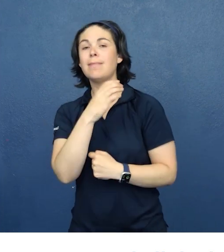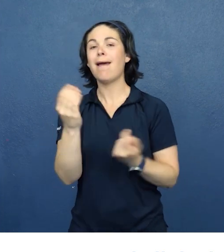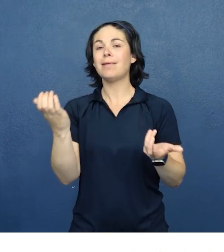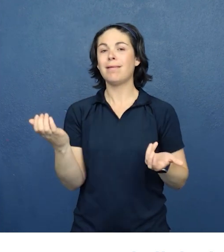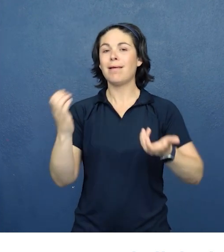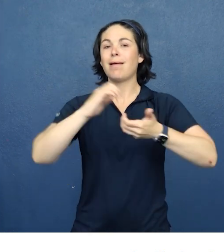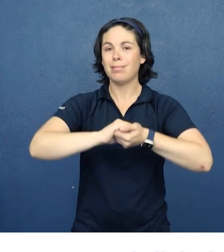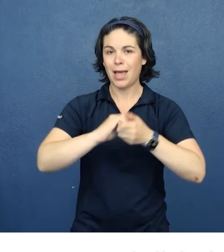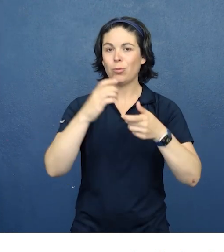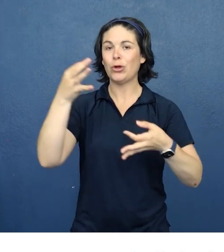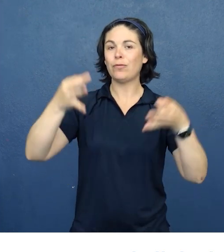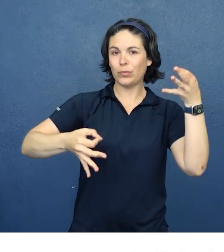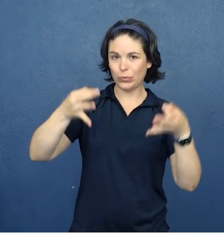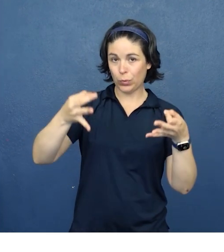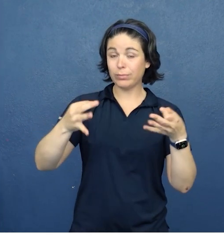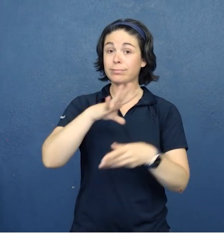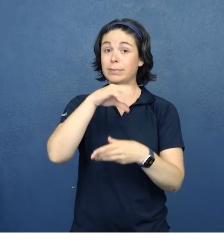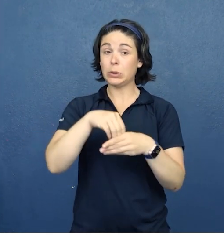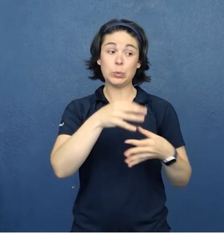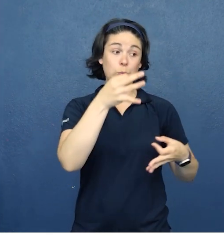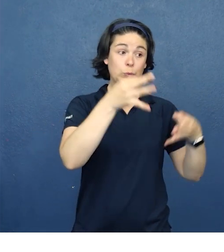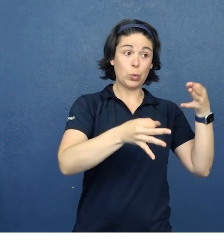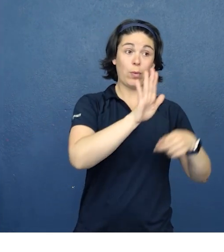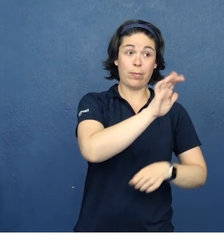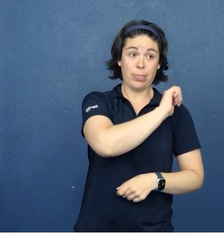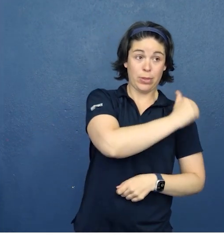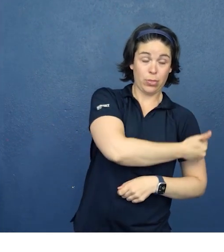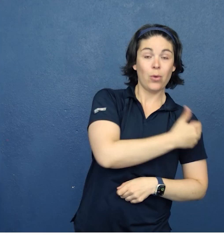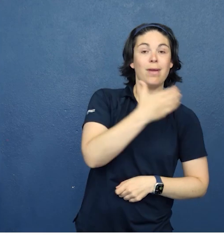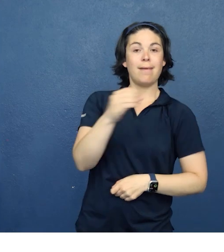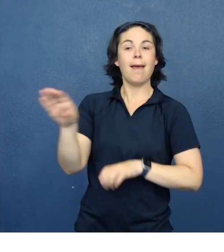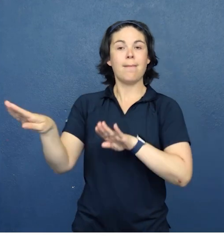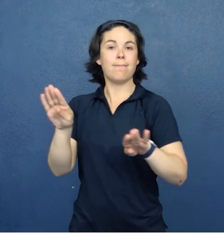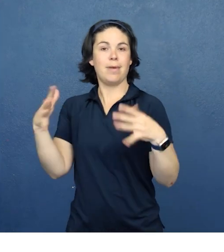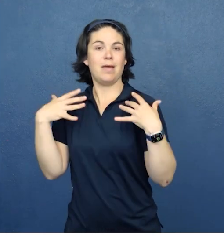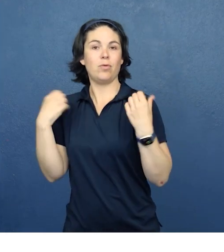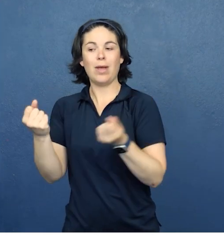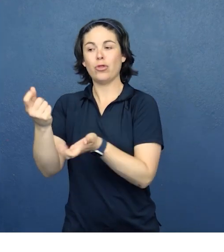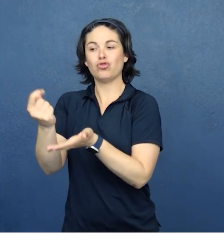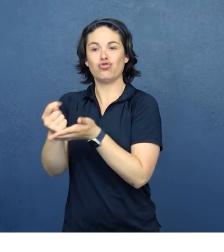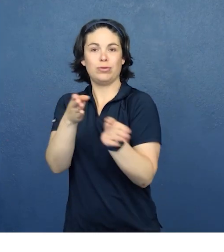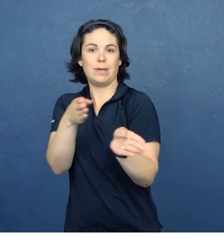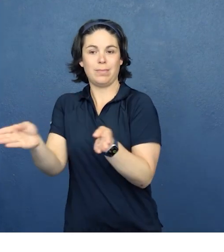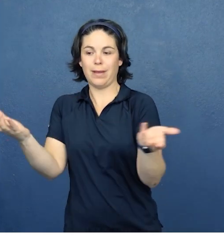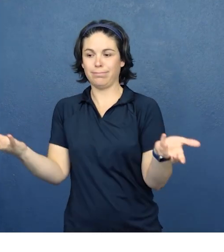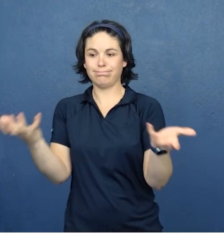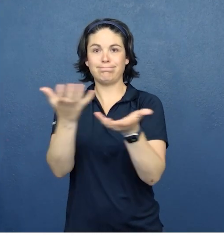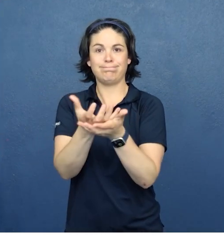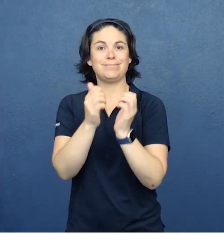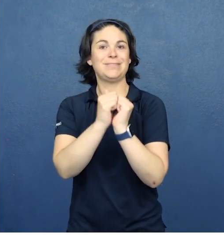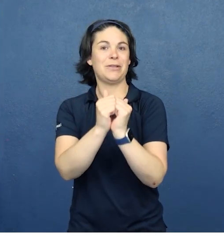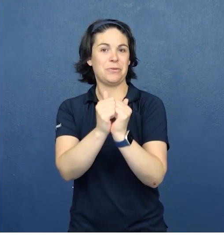collaborative courts, which combine the authority of a court with a behavioral health treatment plan.